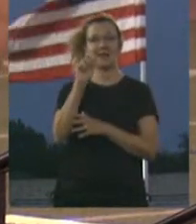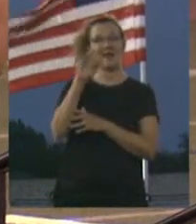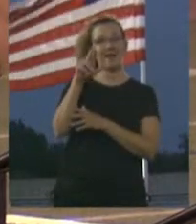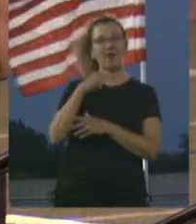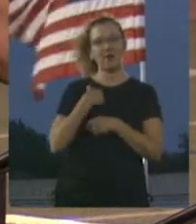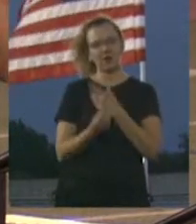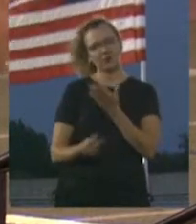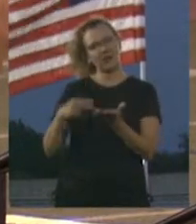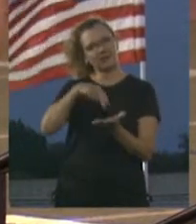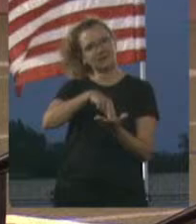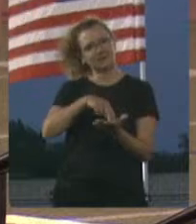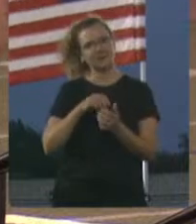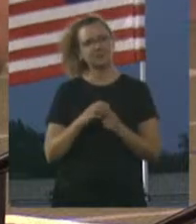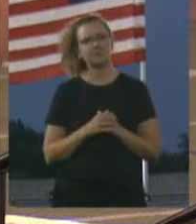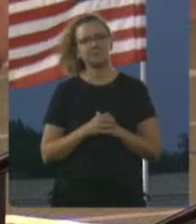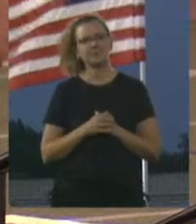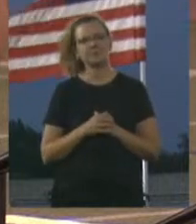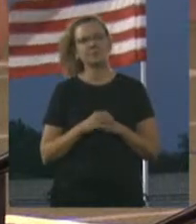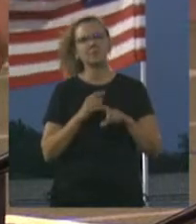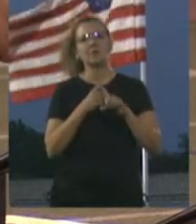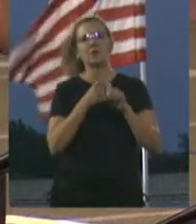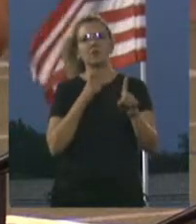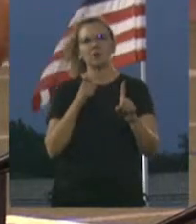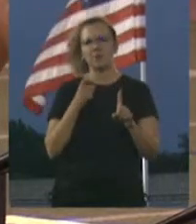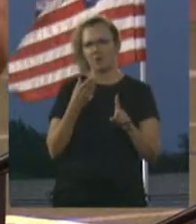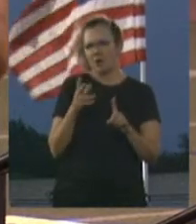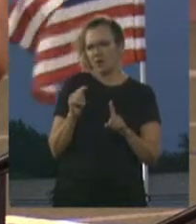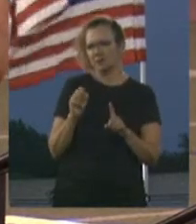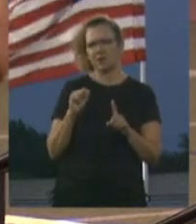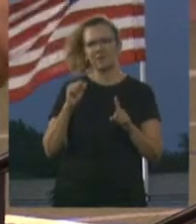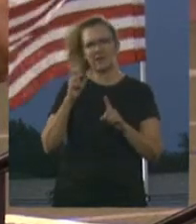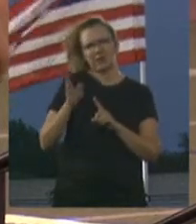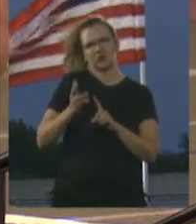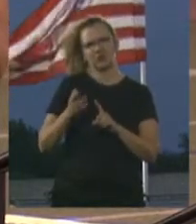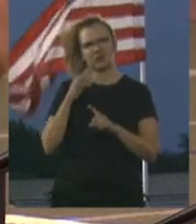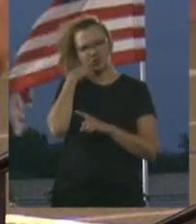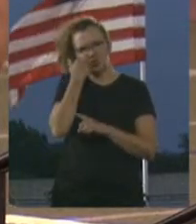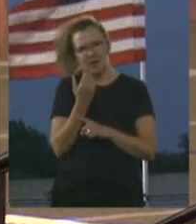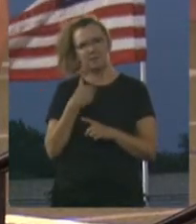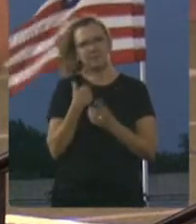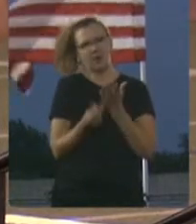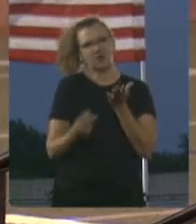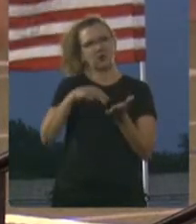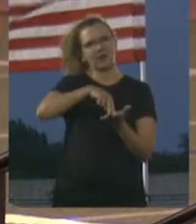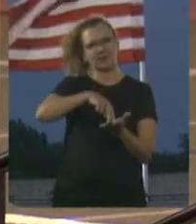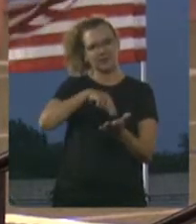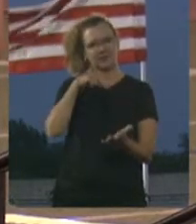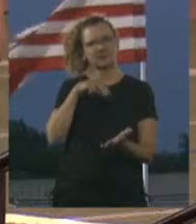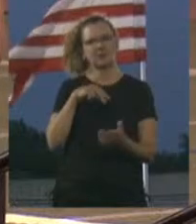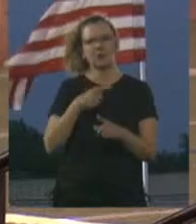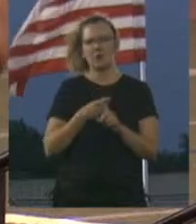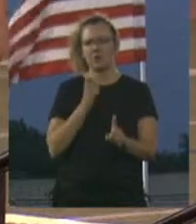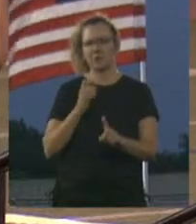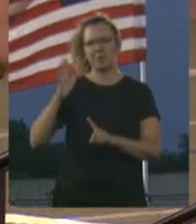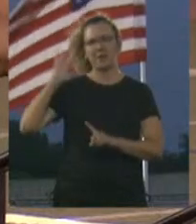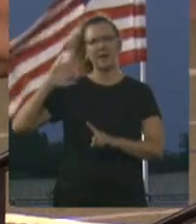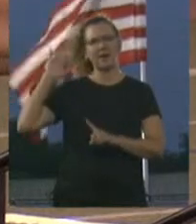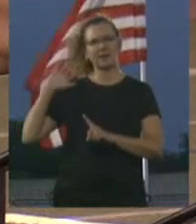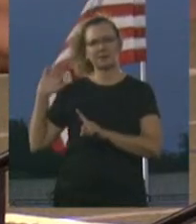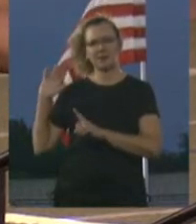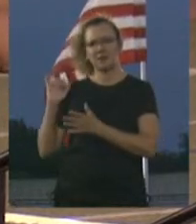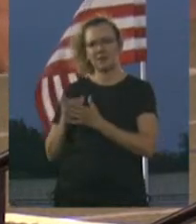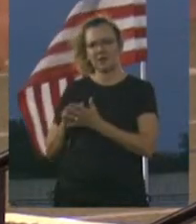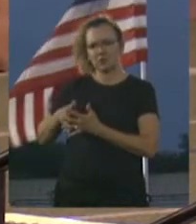I rise. Out of the huts of history's shame, I rise. Up from the past